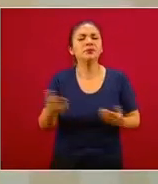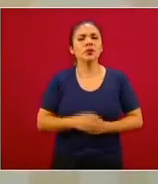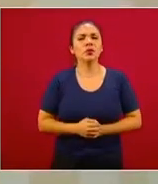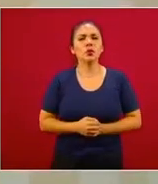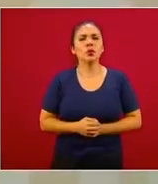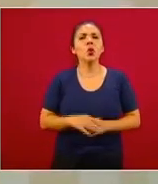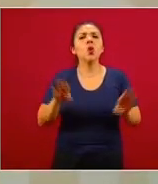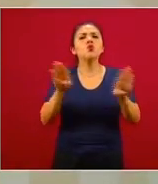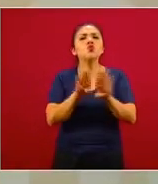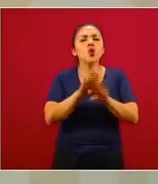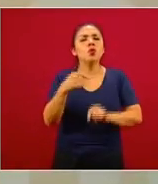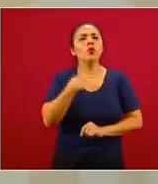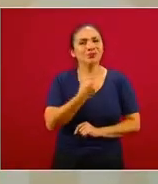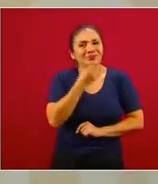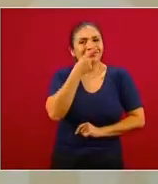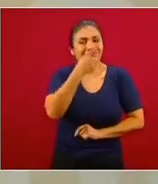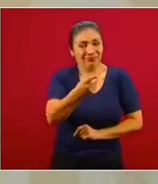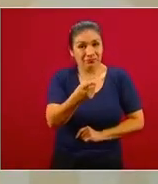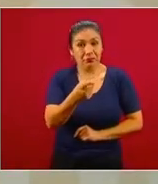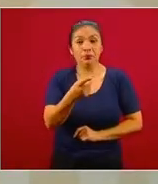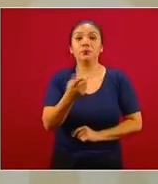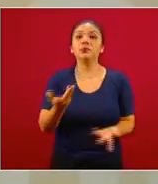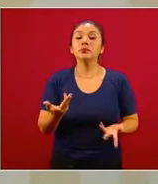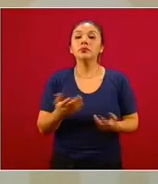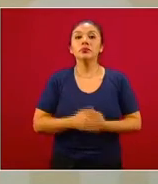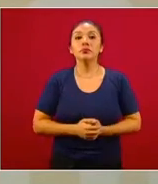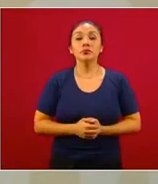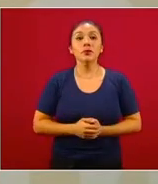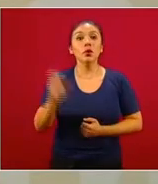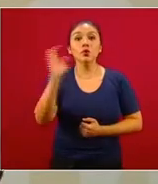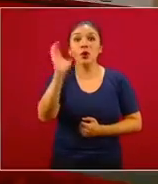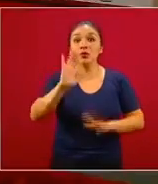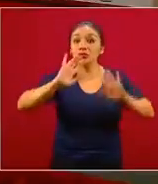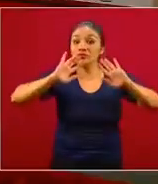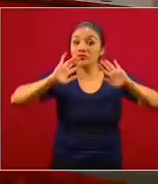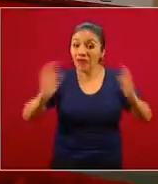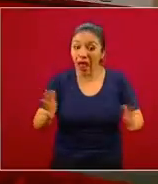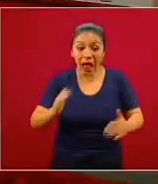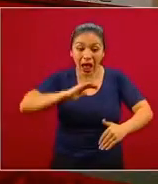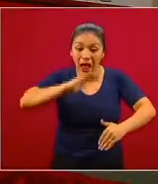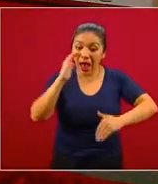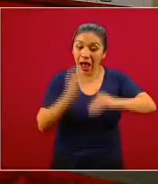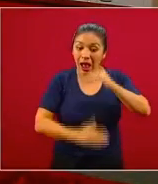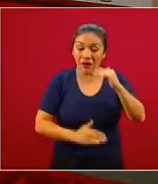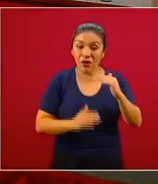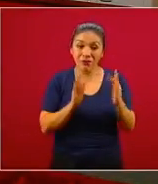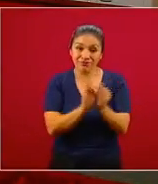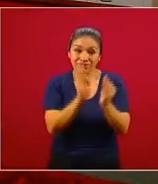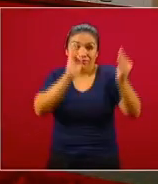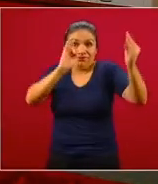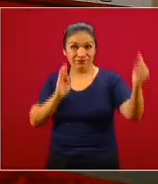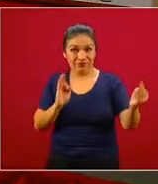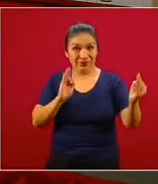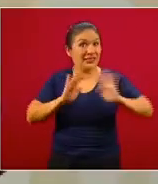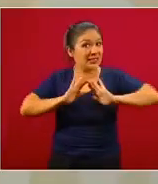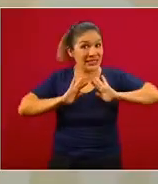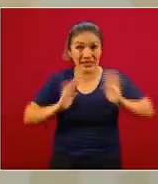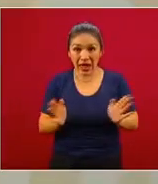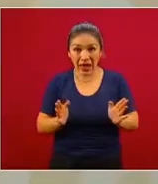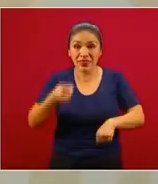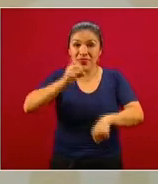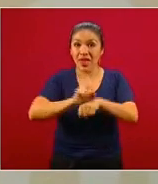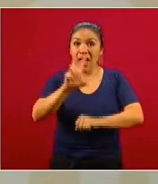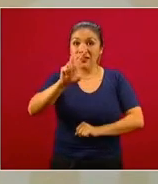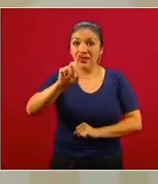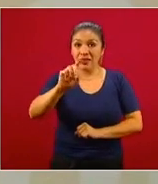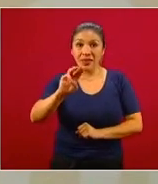do we reconciliamos el mensaje reconciliate, del how do momento we en que se termine reconcile la jornada this nacional national de sana campaign for distancia Susanna Safe el 30 de Distance?